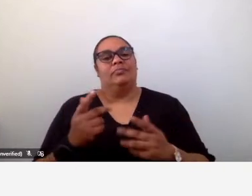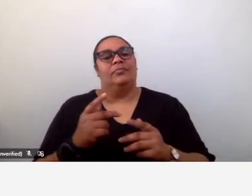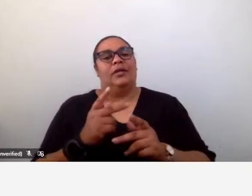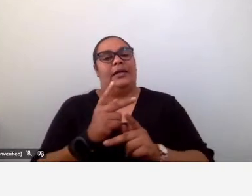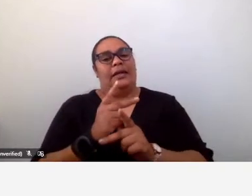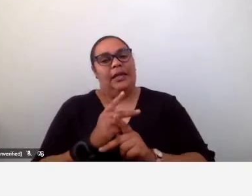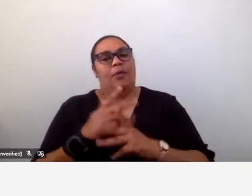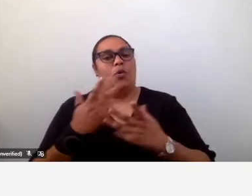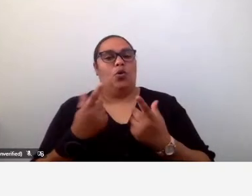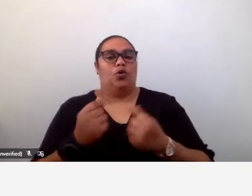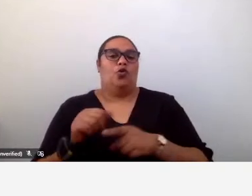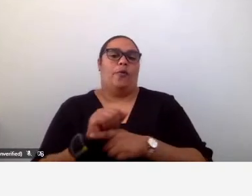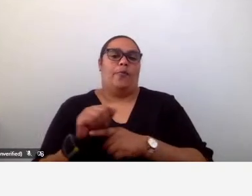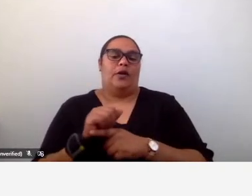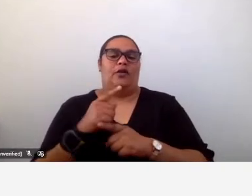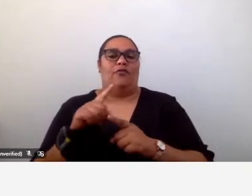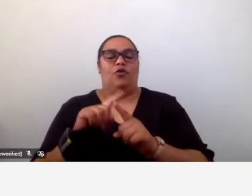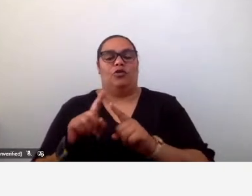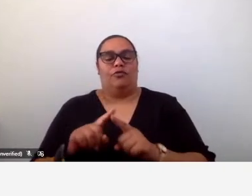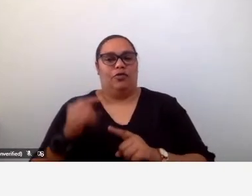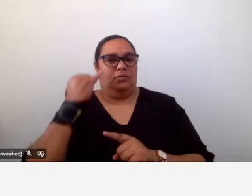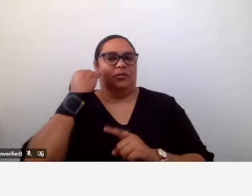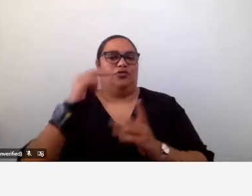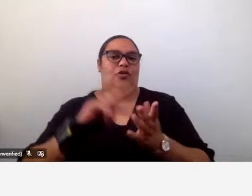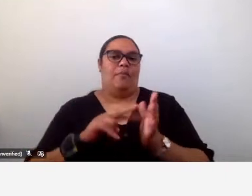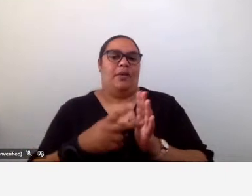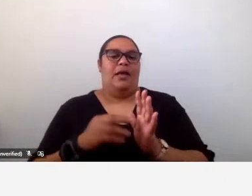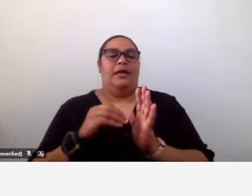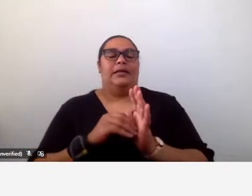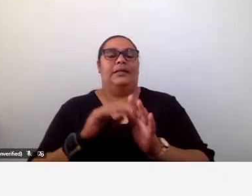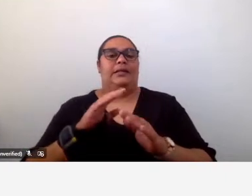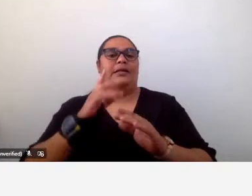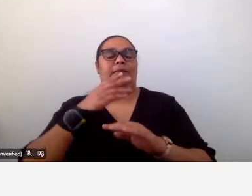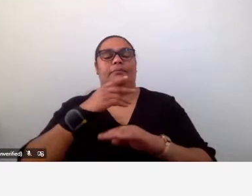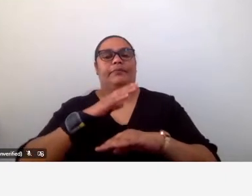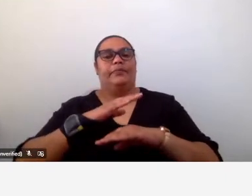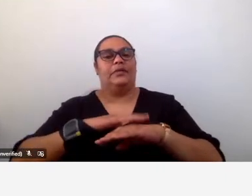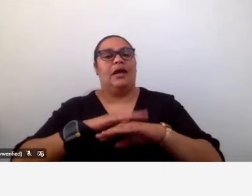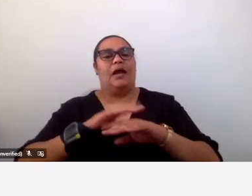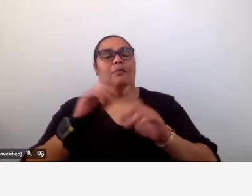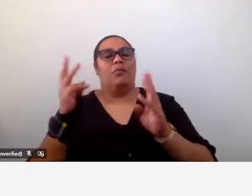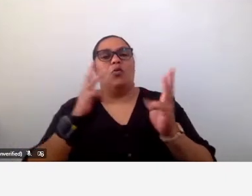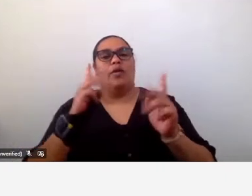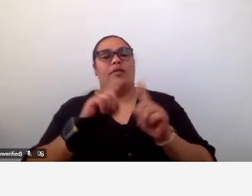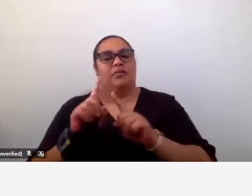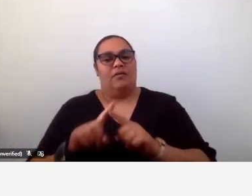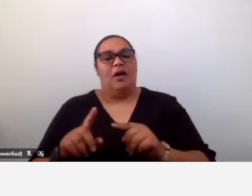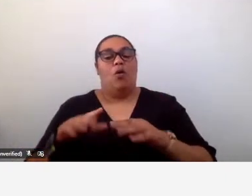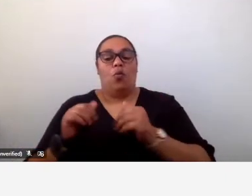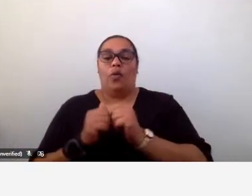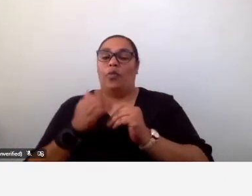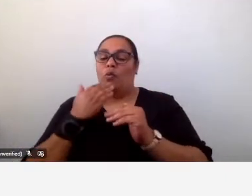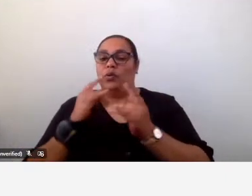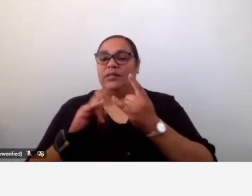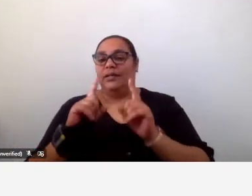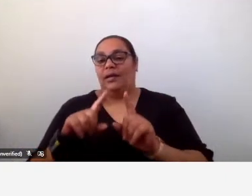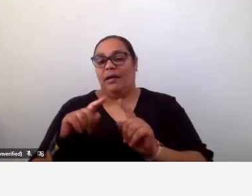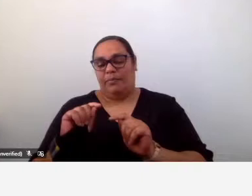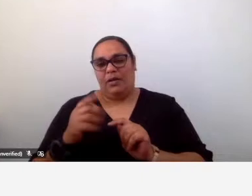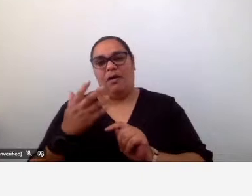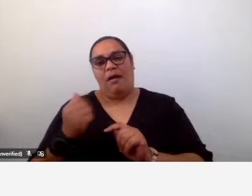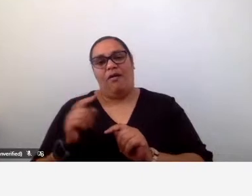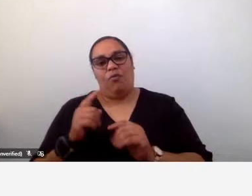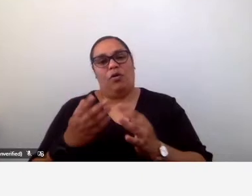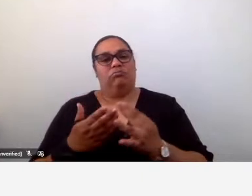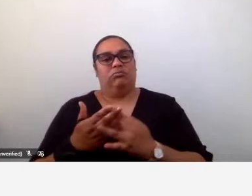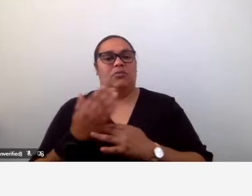or to do the practice of initiation in the particular season. We have also, with the City of Cape Town, have